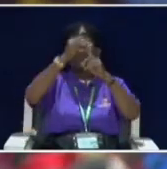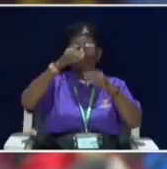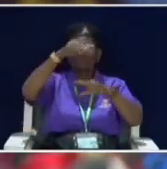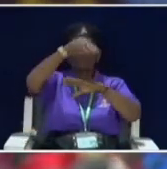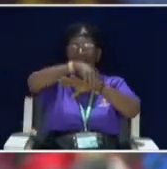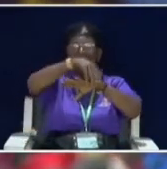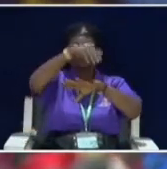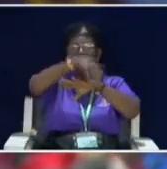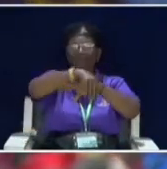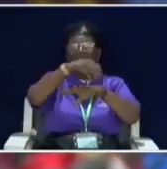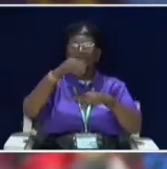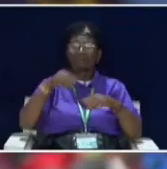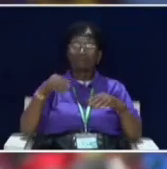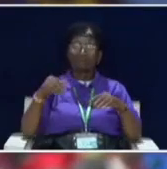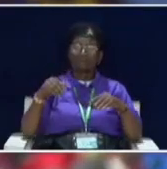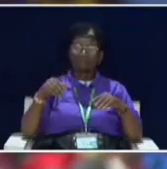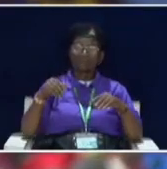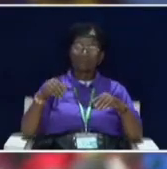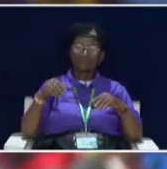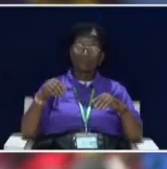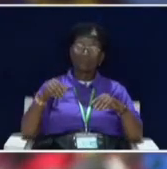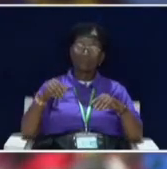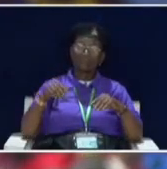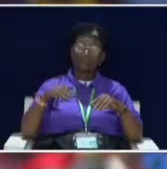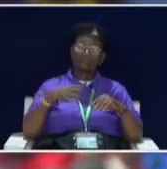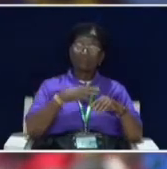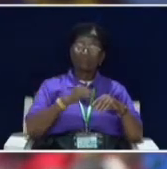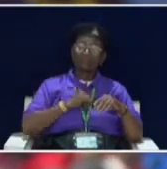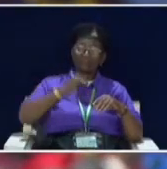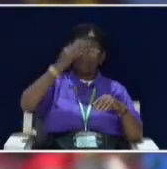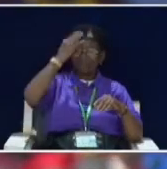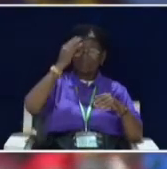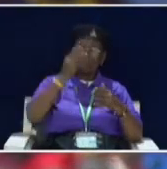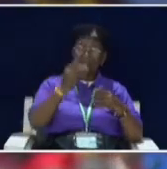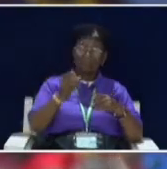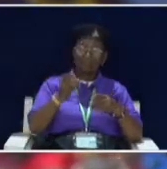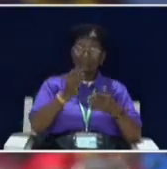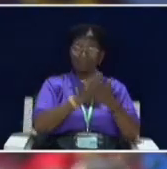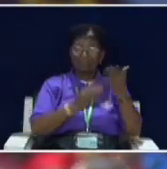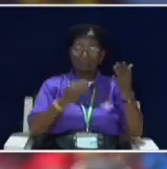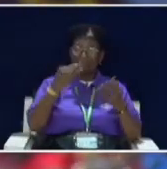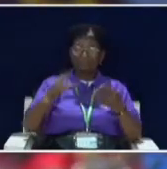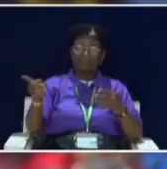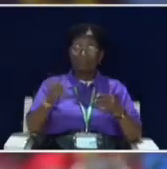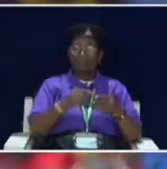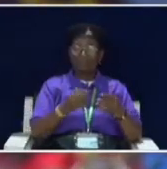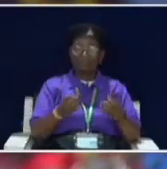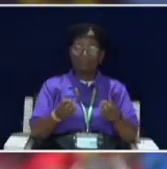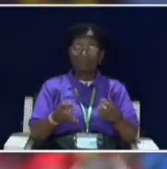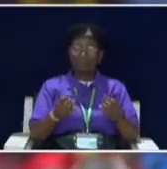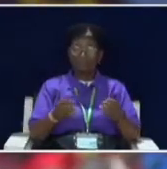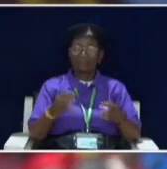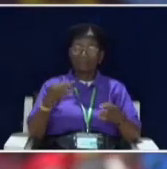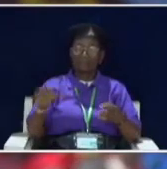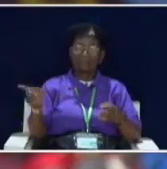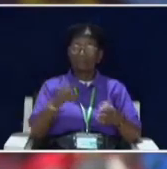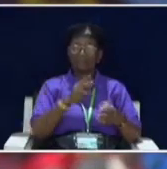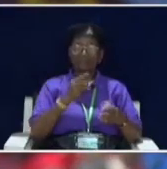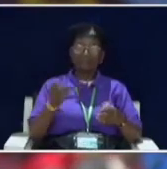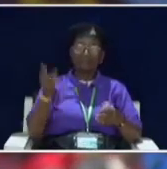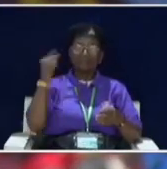night. I know some of you, many of you were not